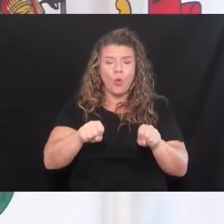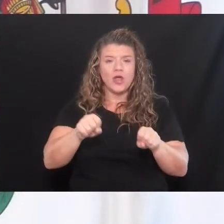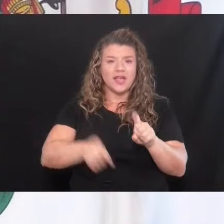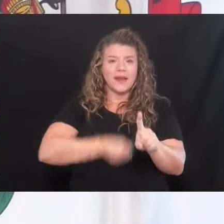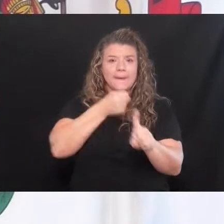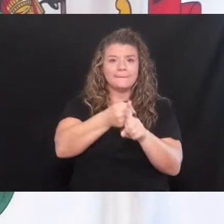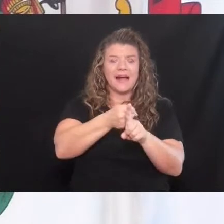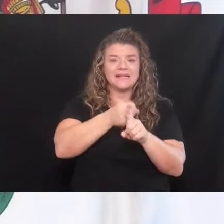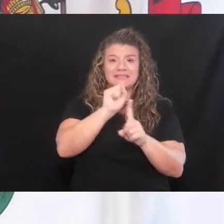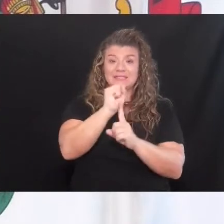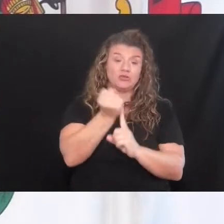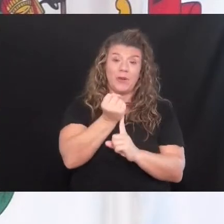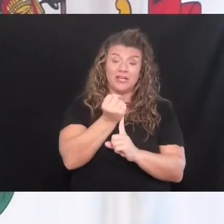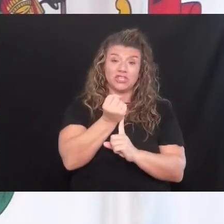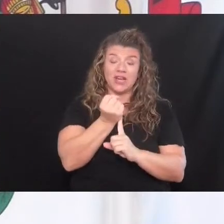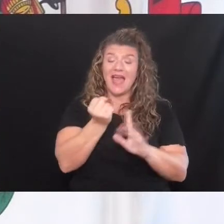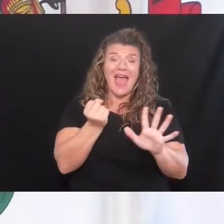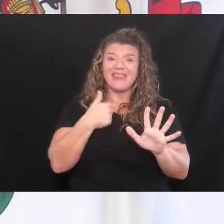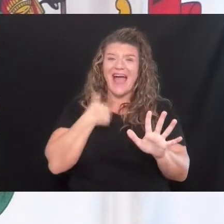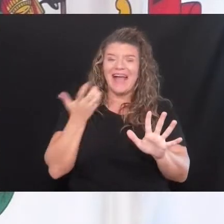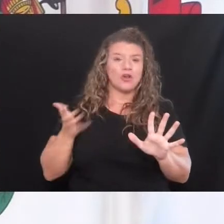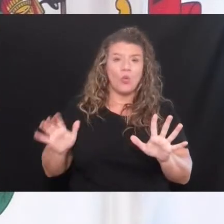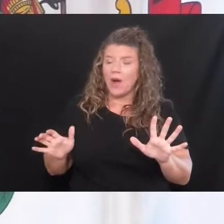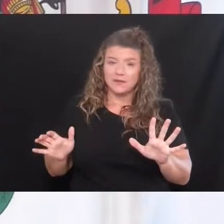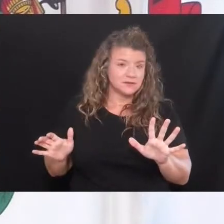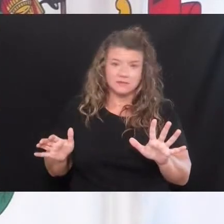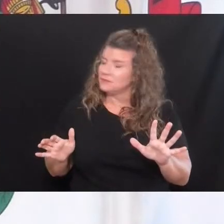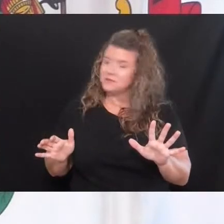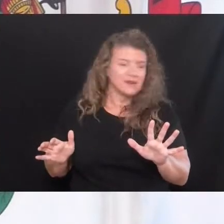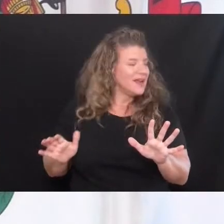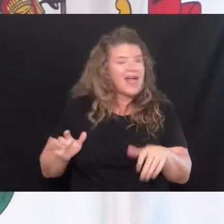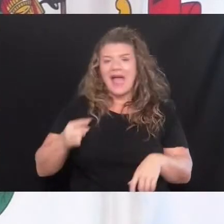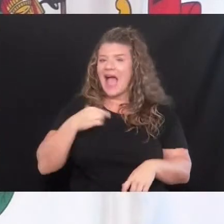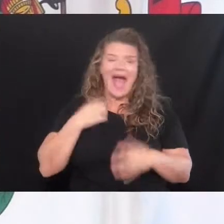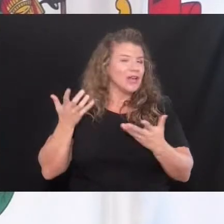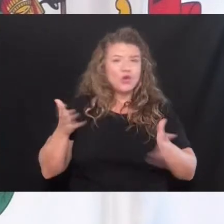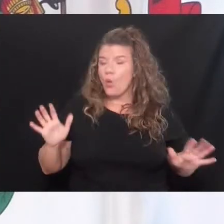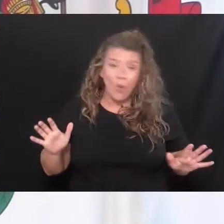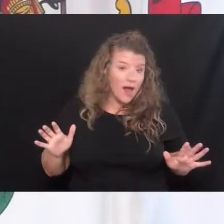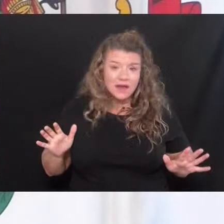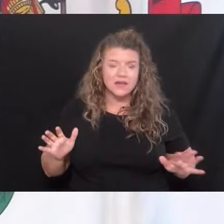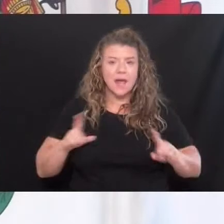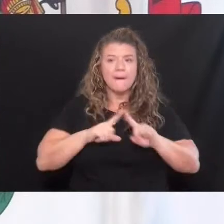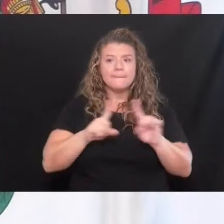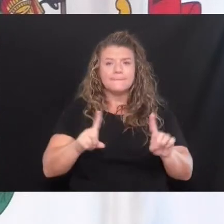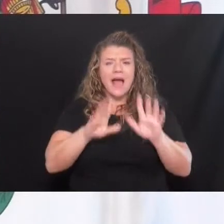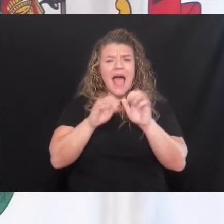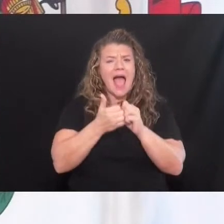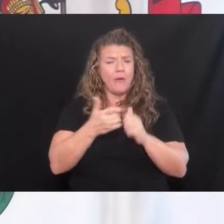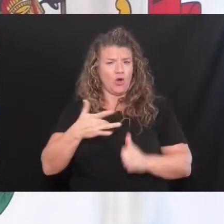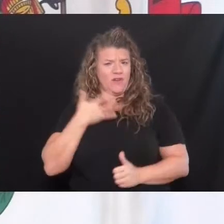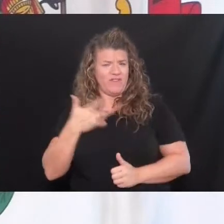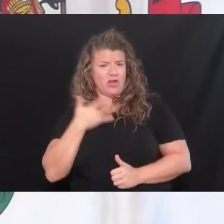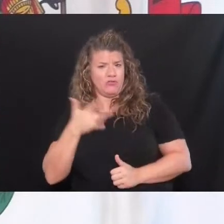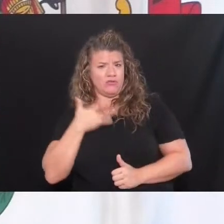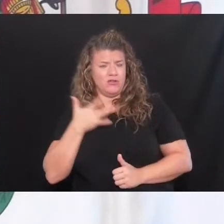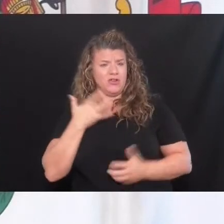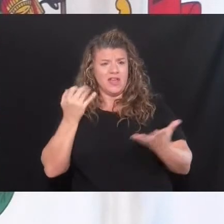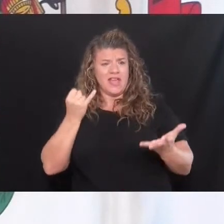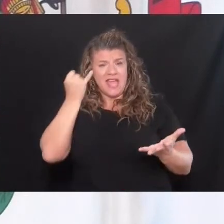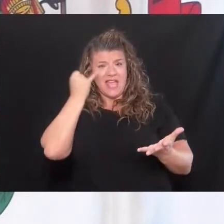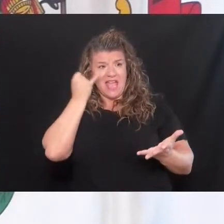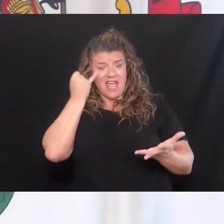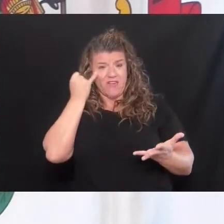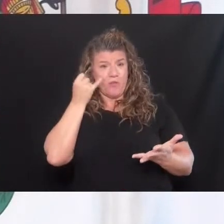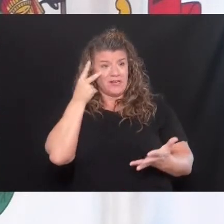situation, and God knows I don't want to do this. I do not want to do this, but how are we going to feel like if we end up